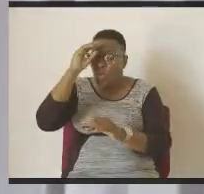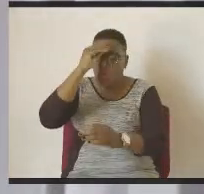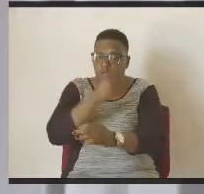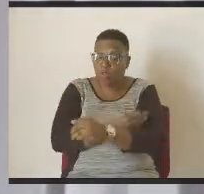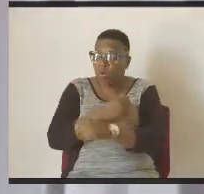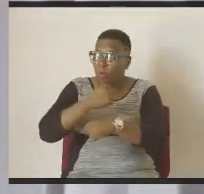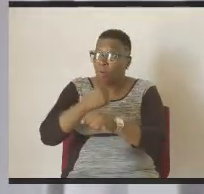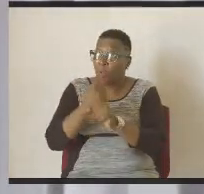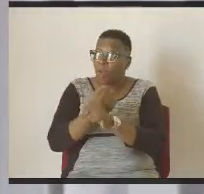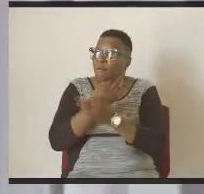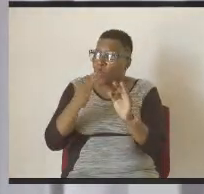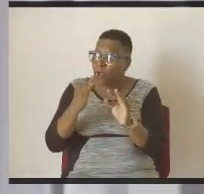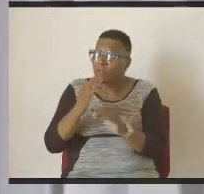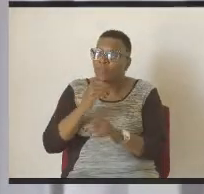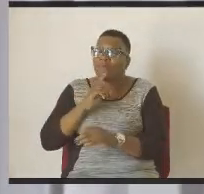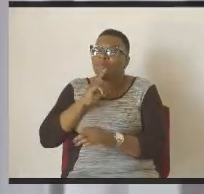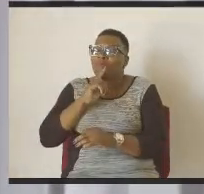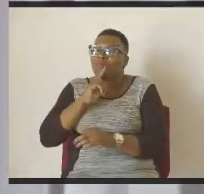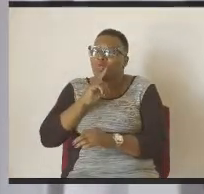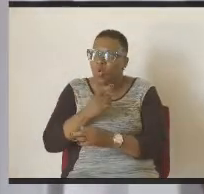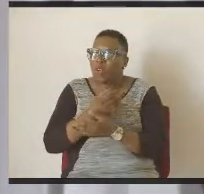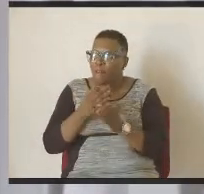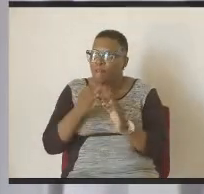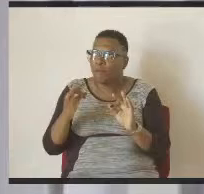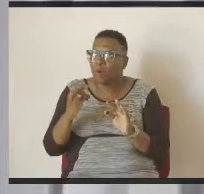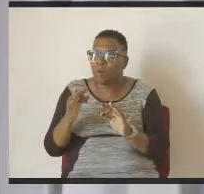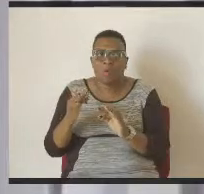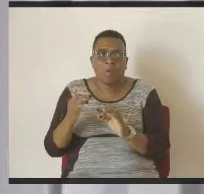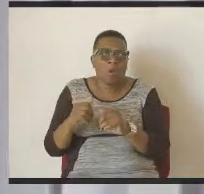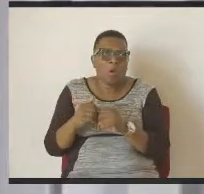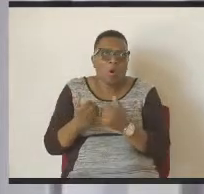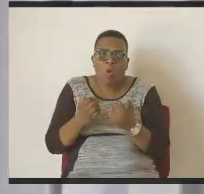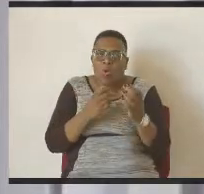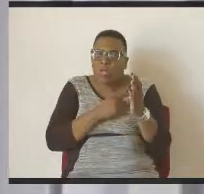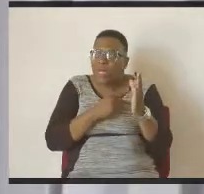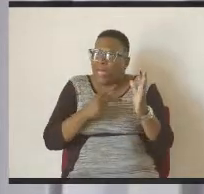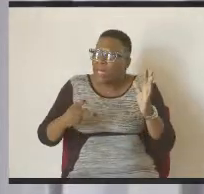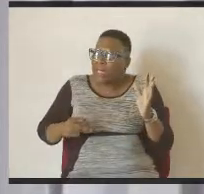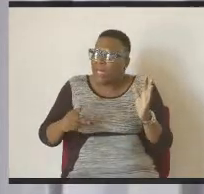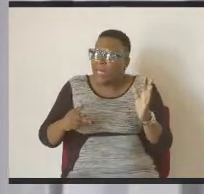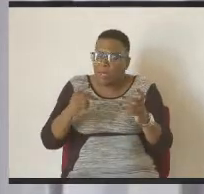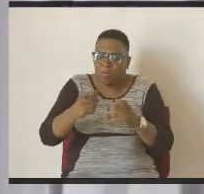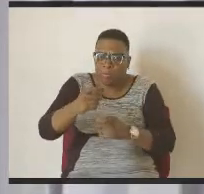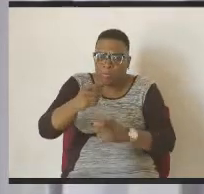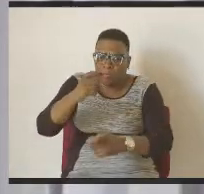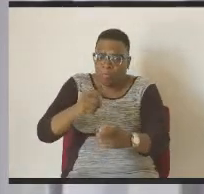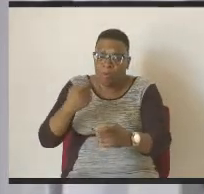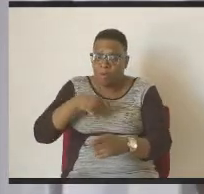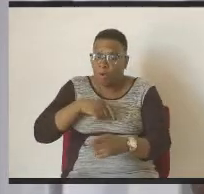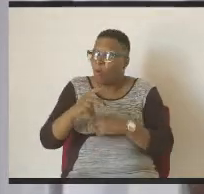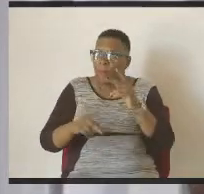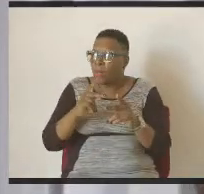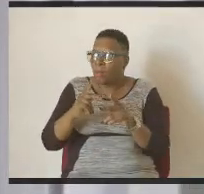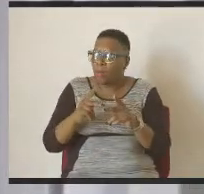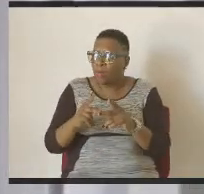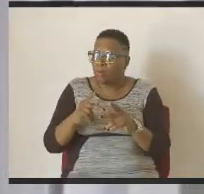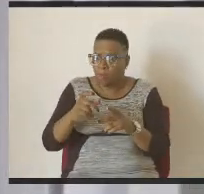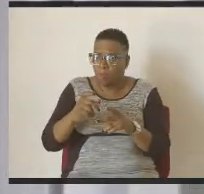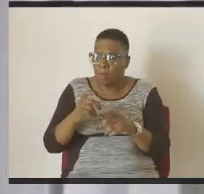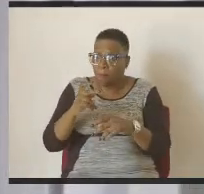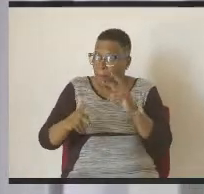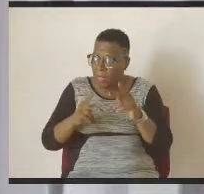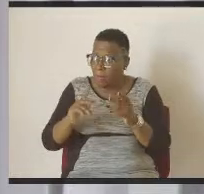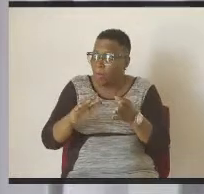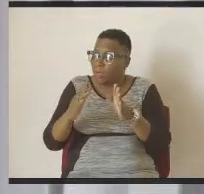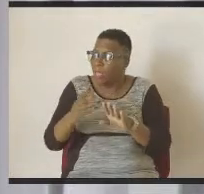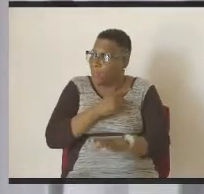truly free. Indeed. How can a king die for a people? Hallelujah. It ought to be the other way around, church. How can